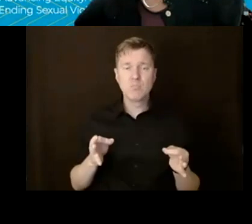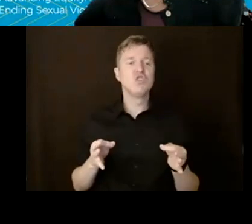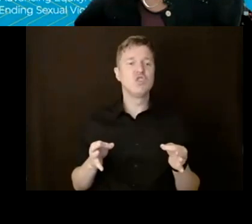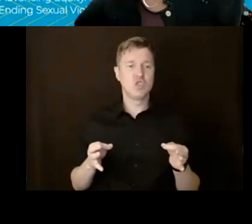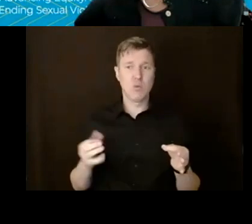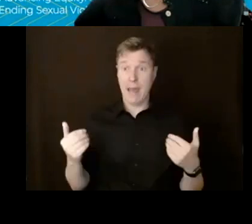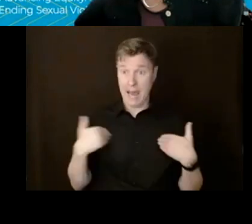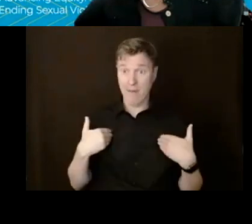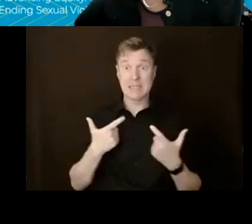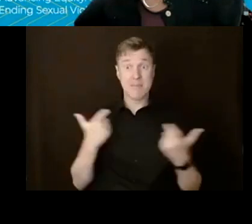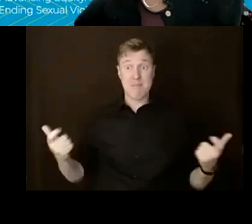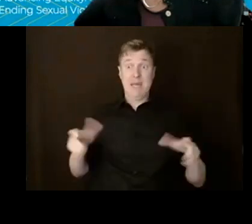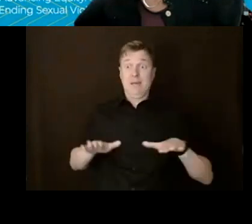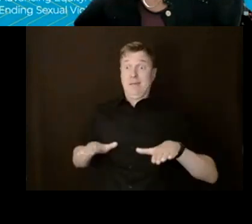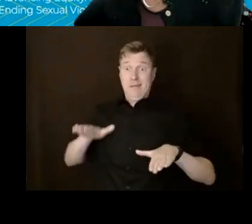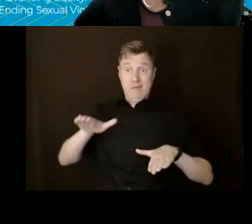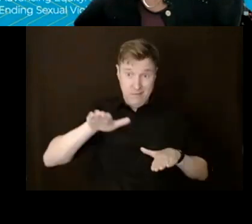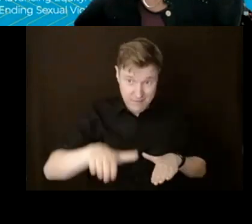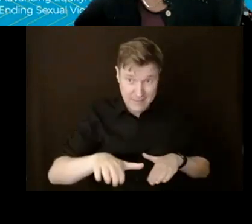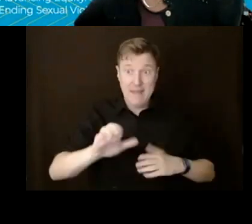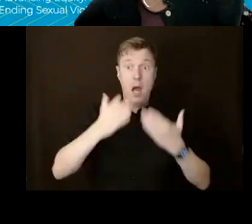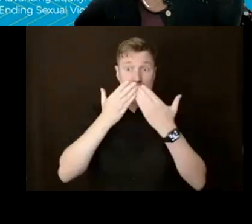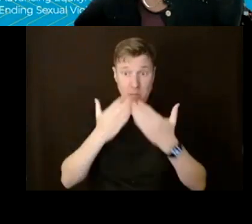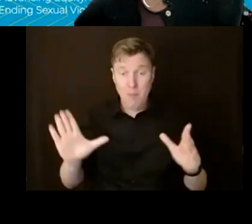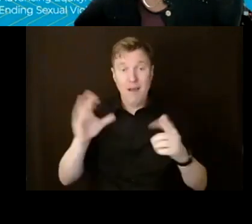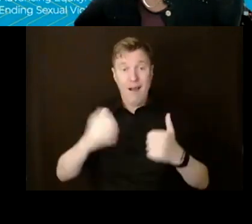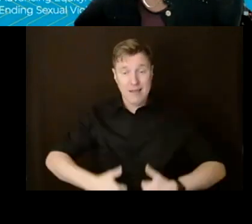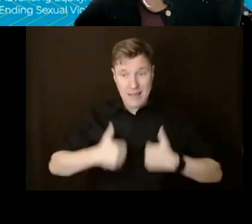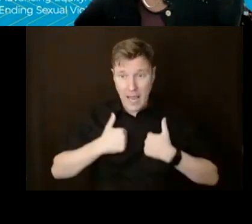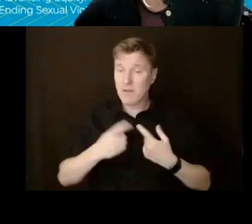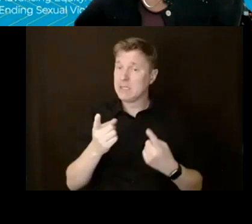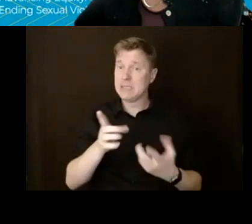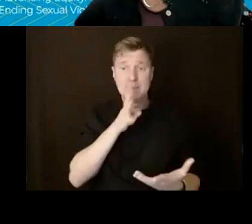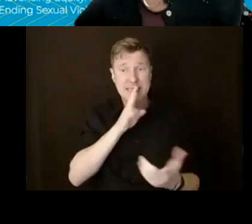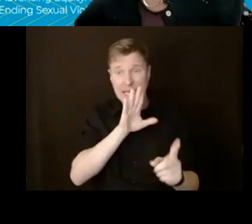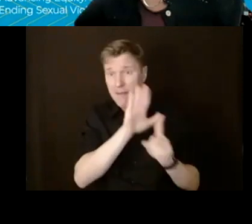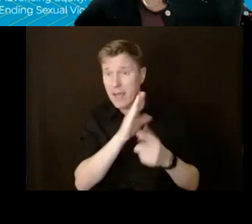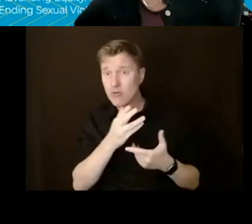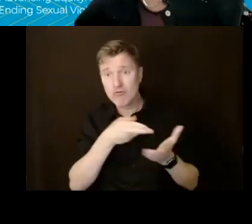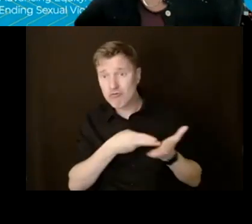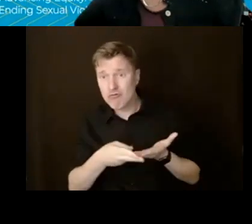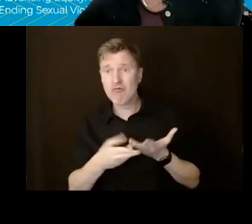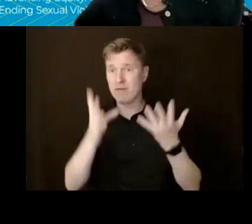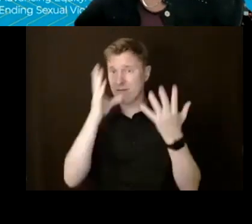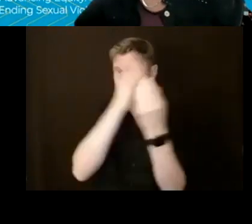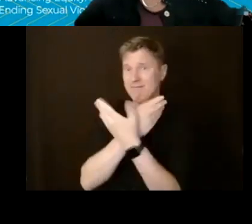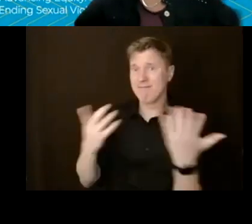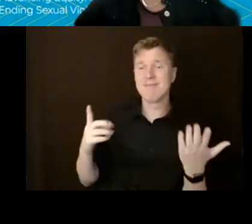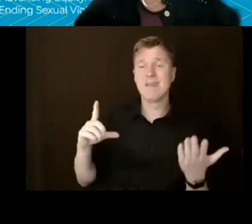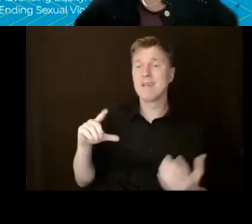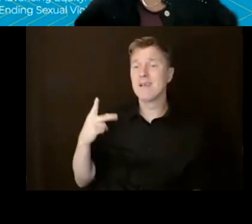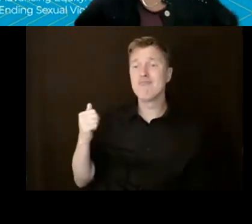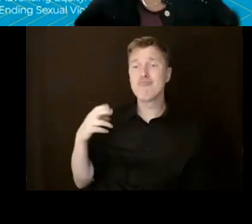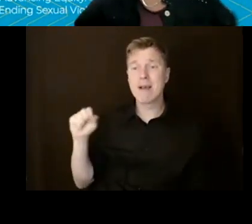public step into public life. And so they're speaking truth to power at press conferences and also testifying at hearings and